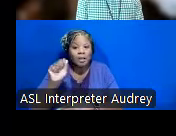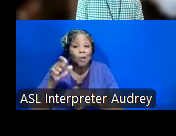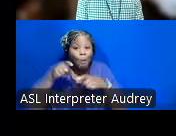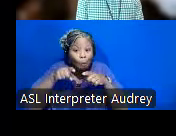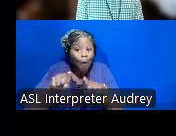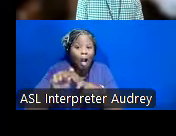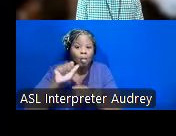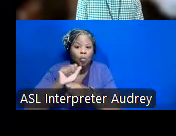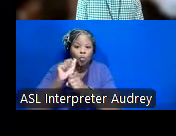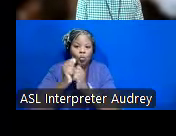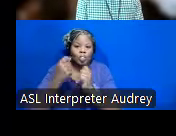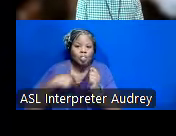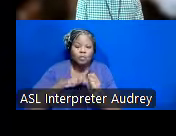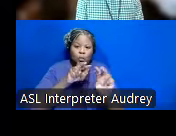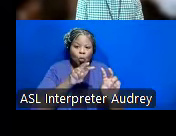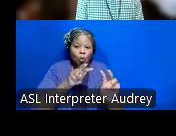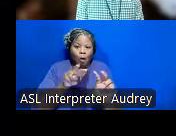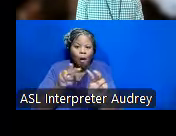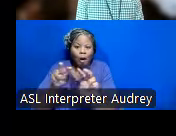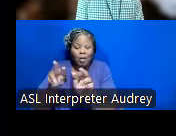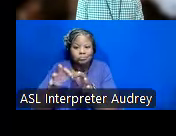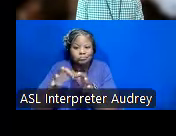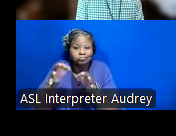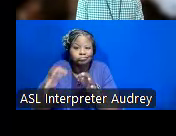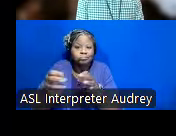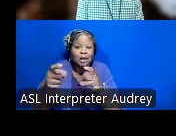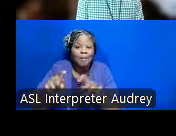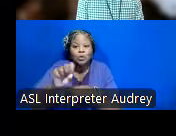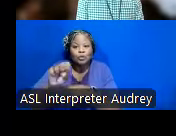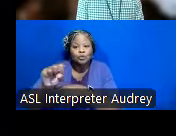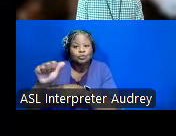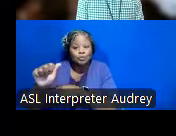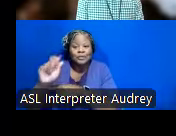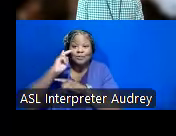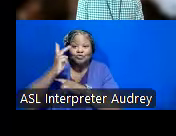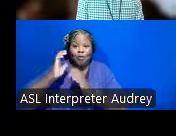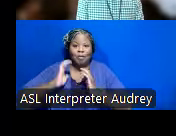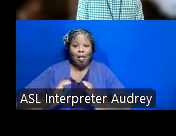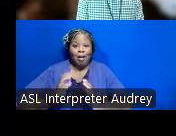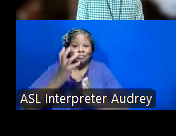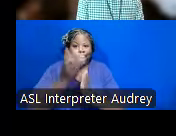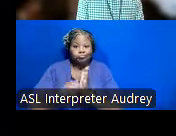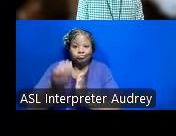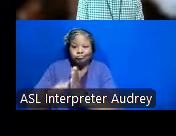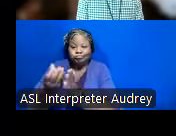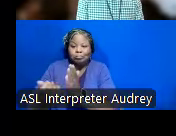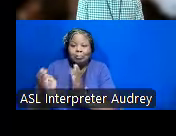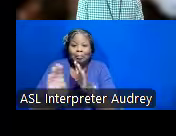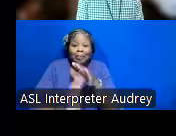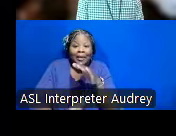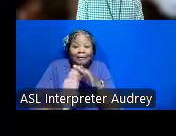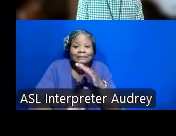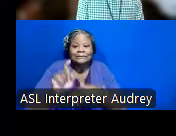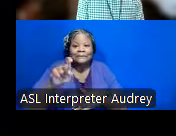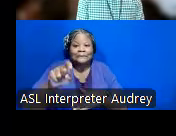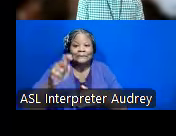our respondents were watching these delays at Social Security while also seeing their clients lose access to basic material